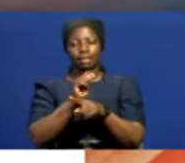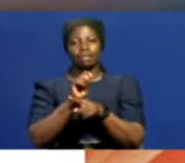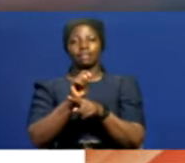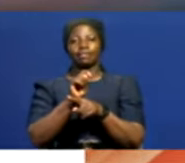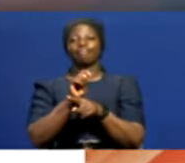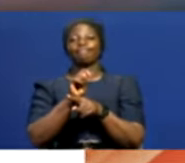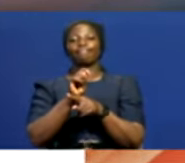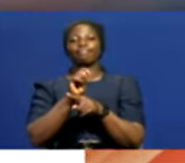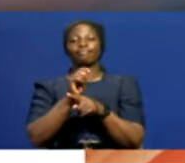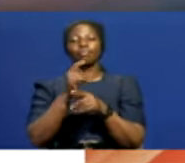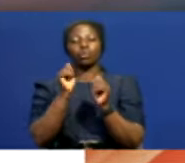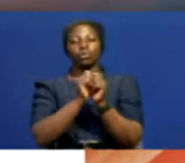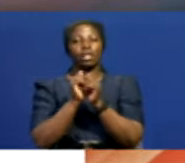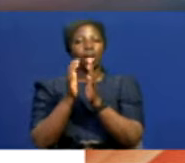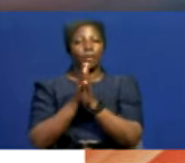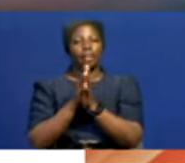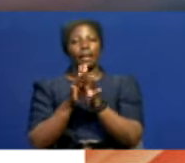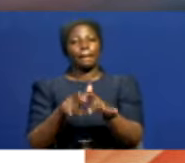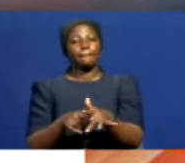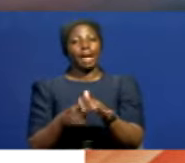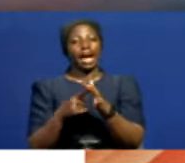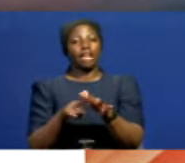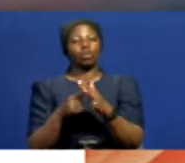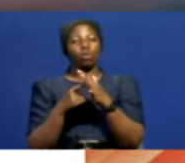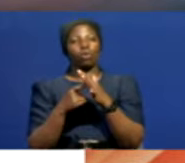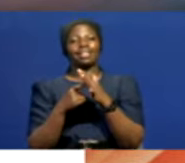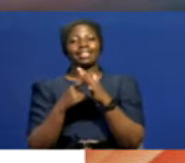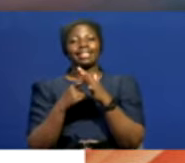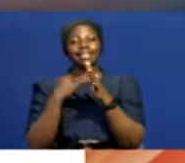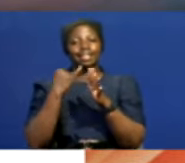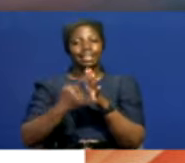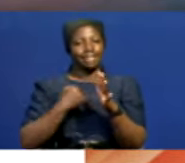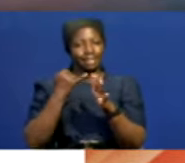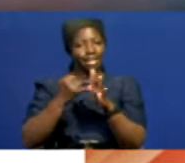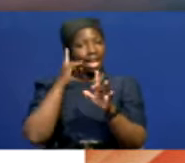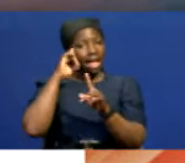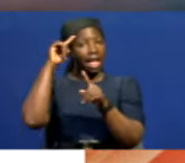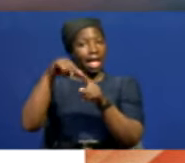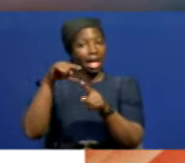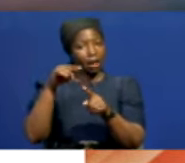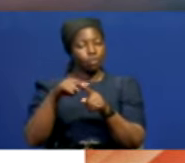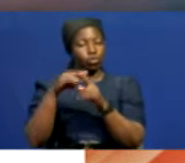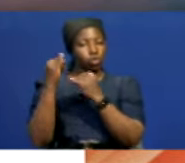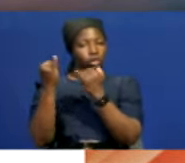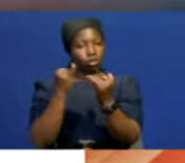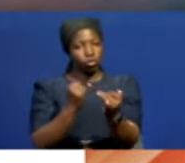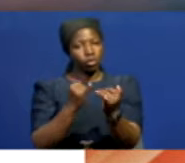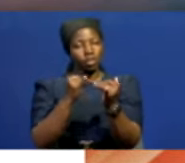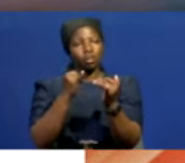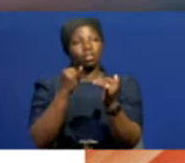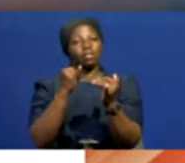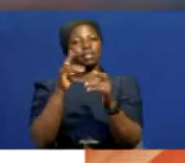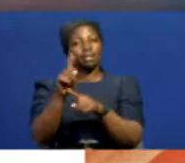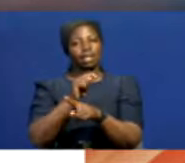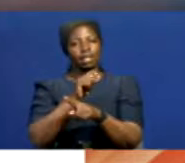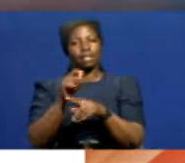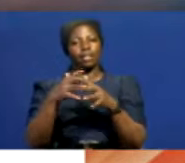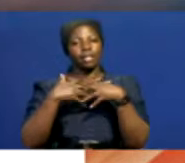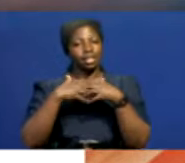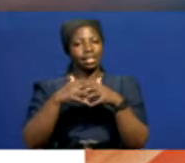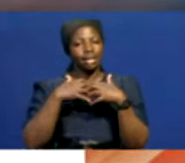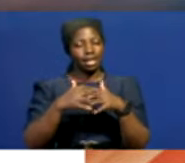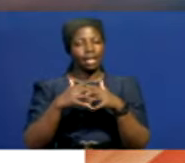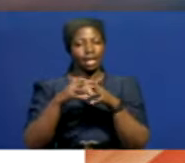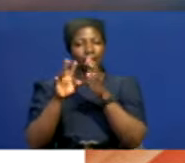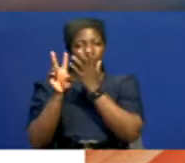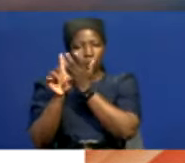with mechanical industries. The initiative aims to introduce courses in engineering and welding that provide tangible skills